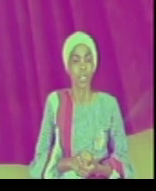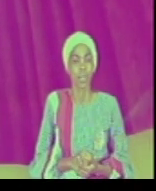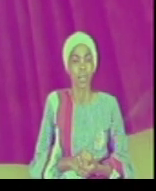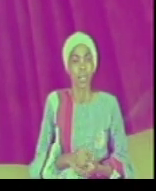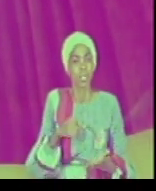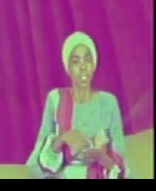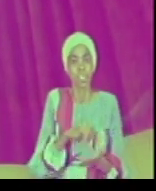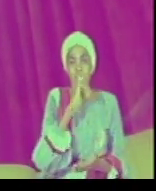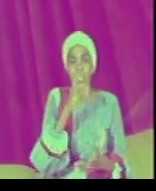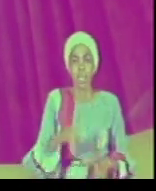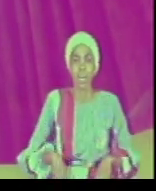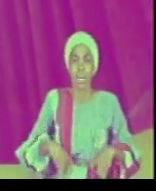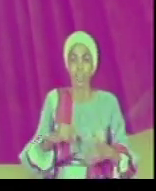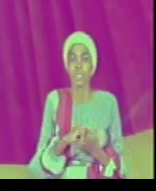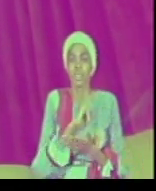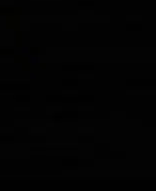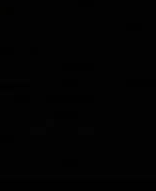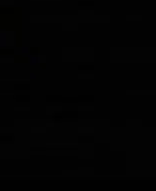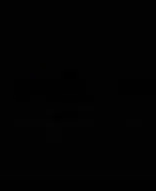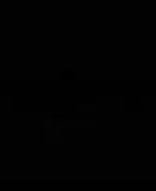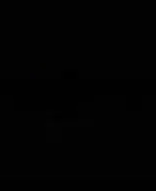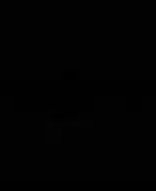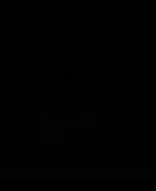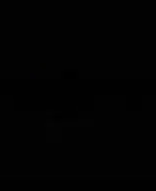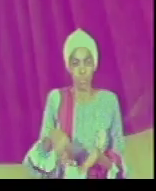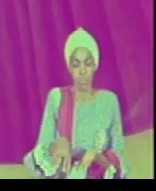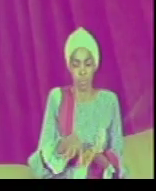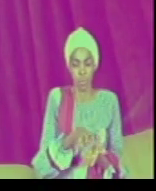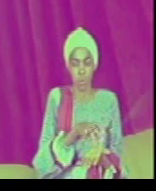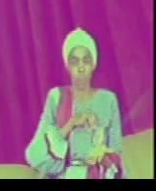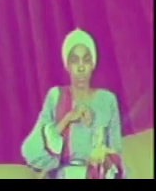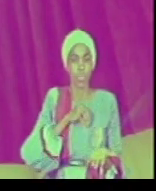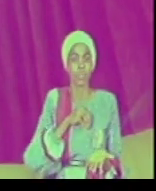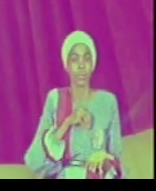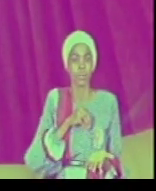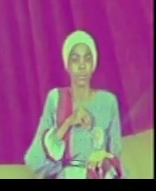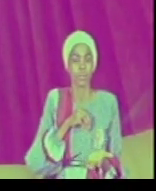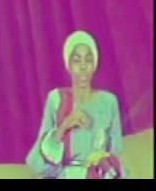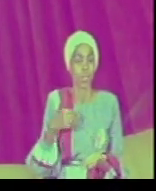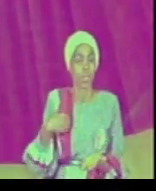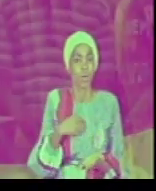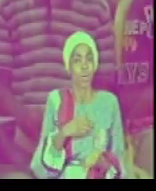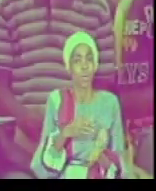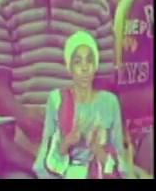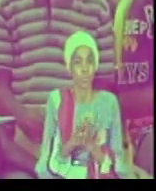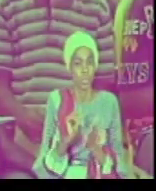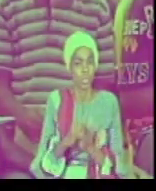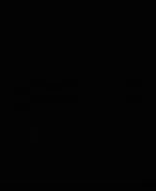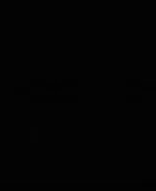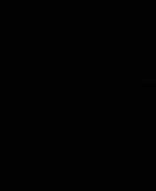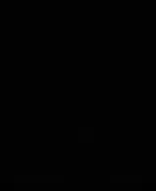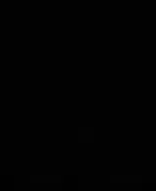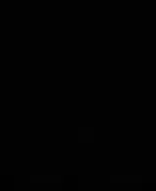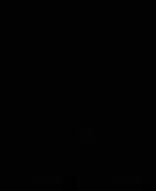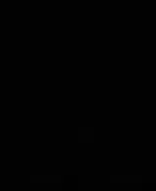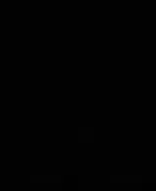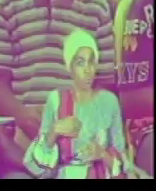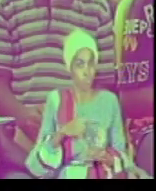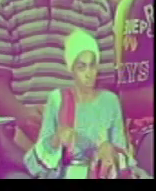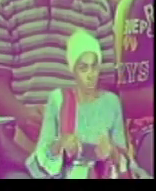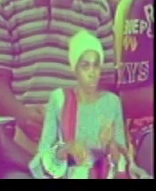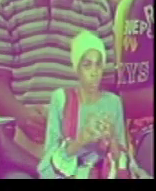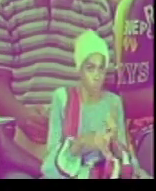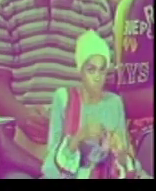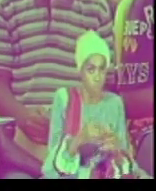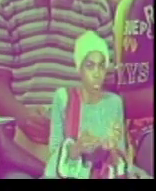emulation. And I pray that our own youth will go into the world with a clean heart, with a